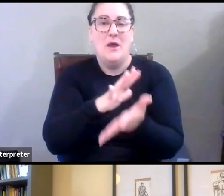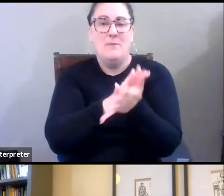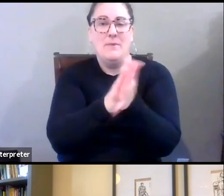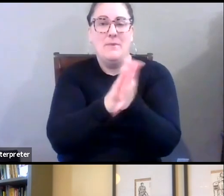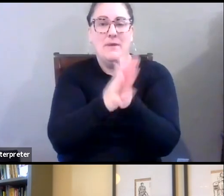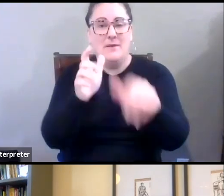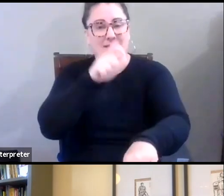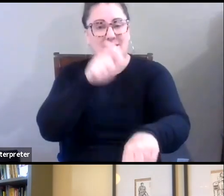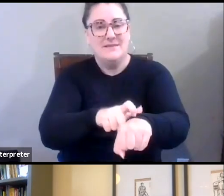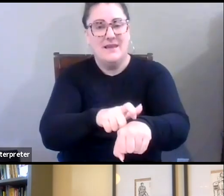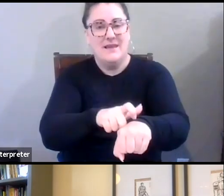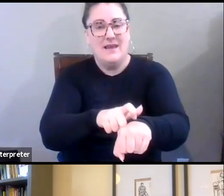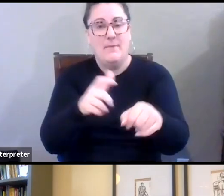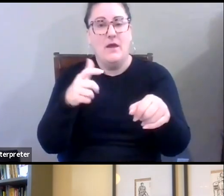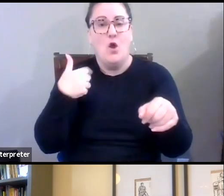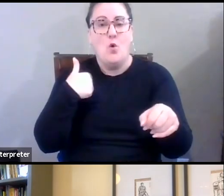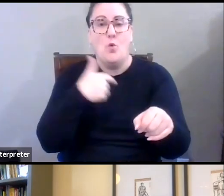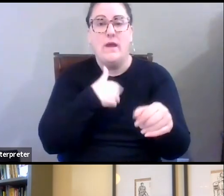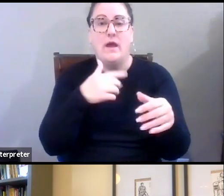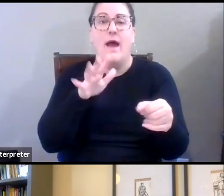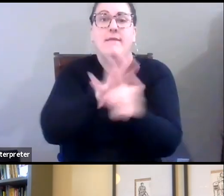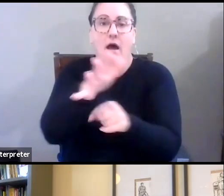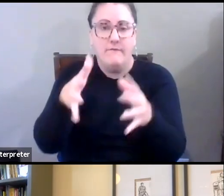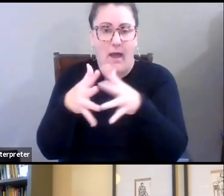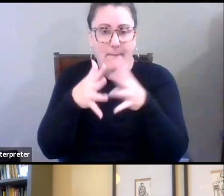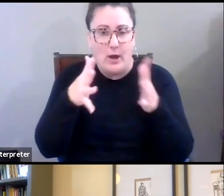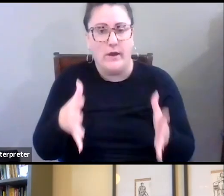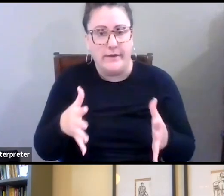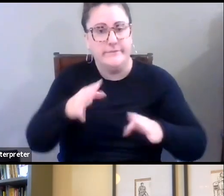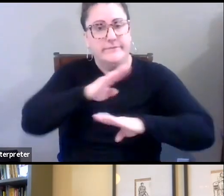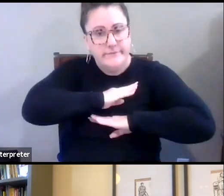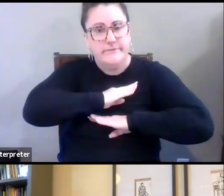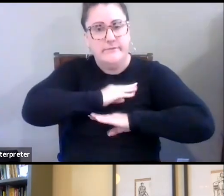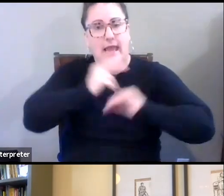are American enough?